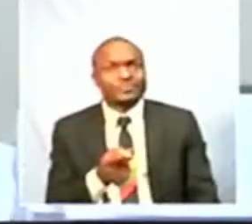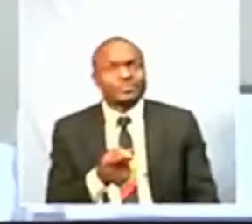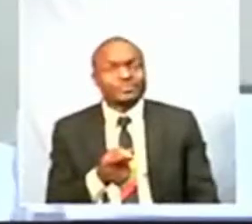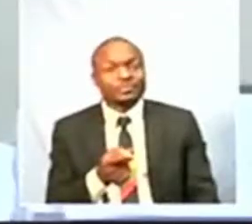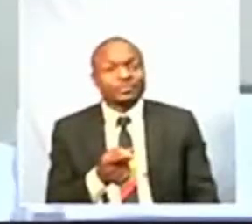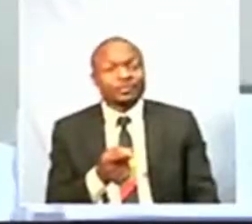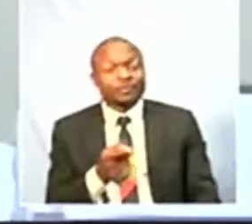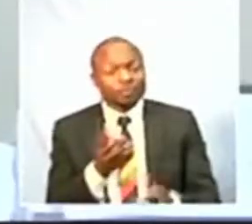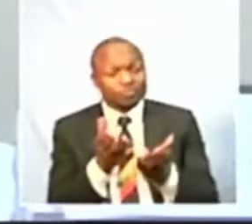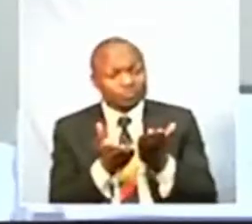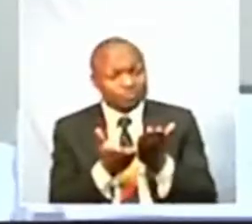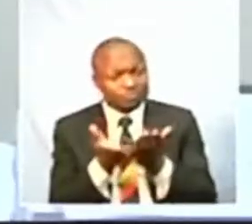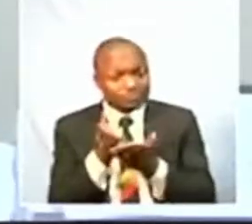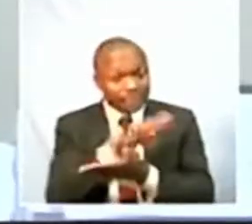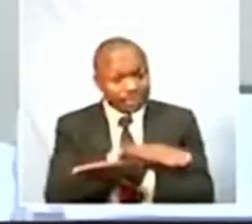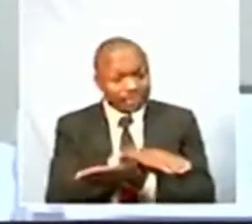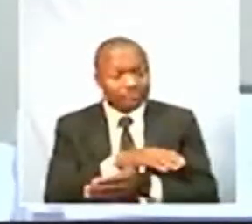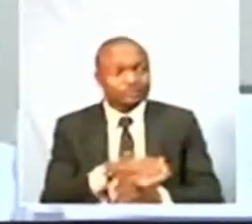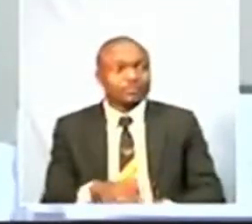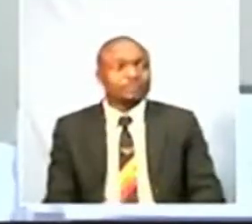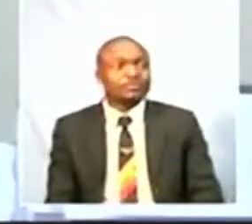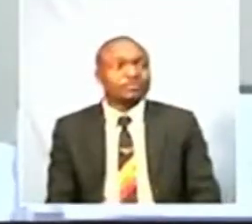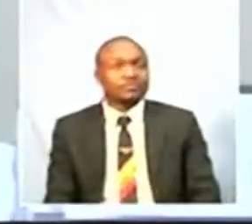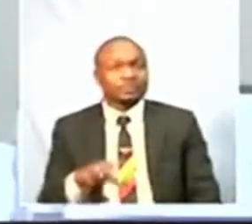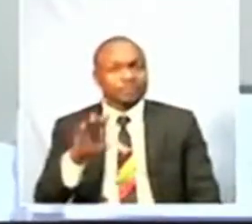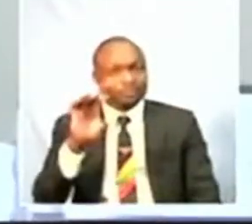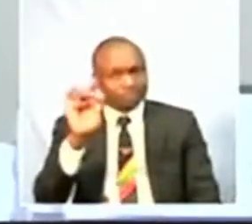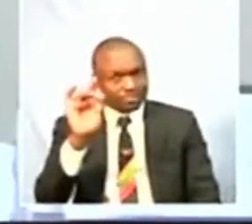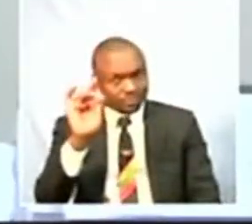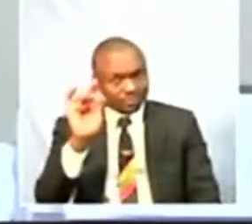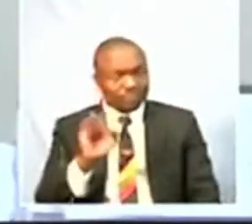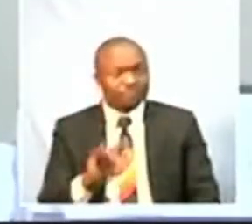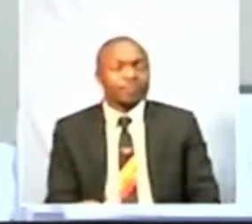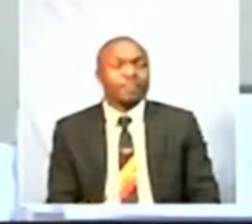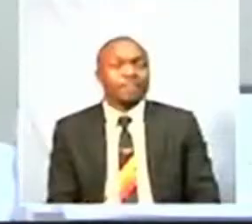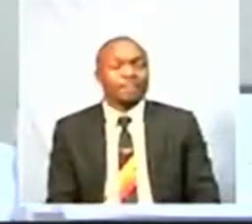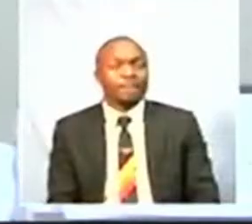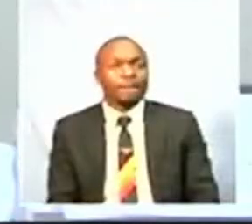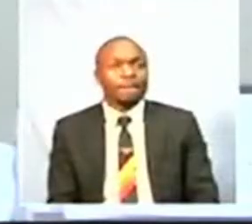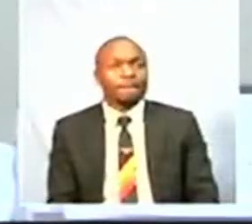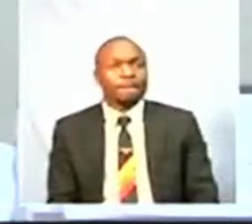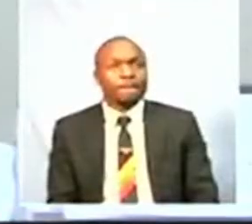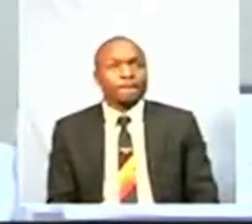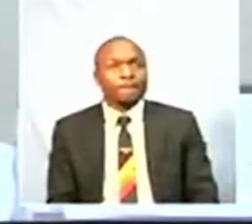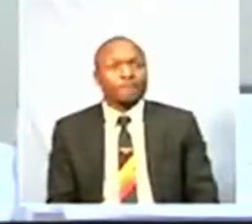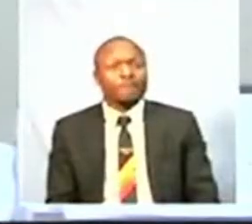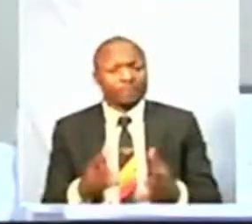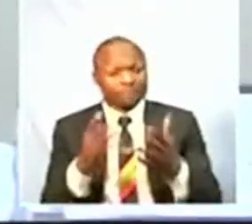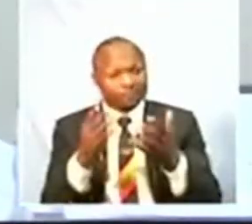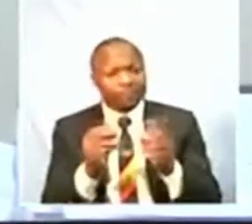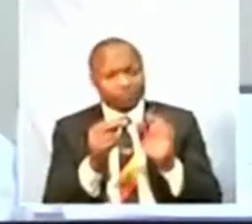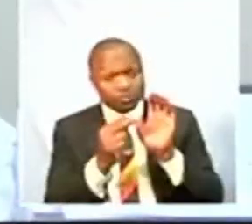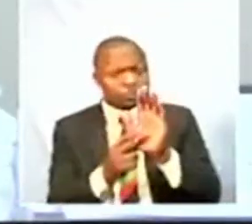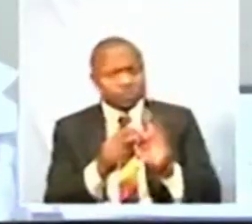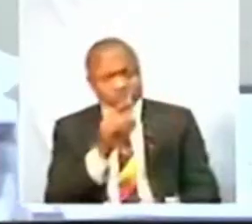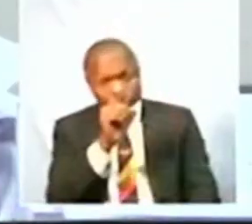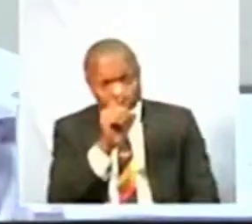when you go to page 18, I want also to show you